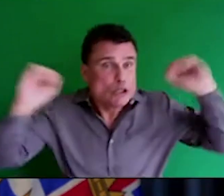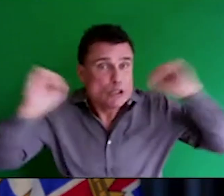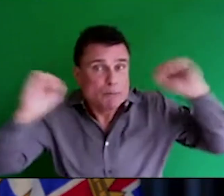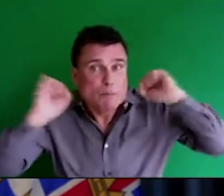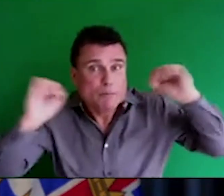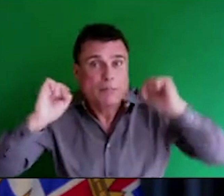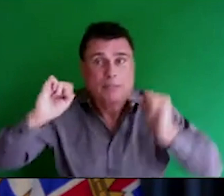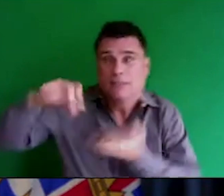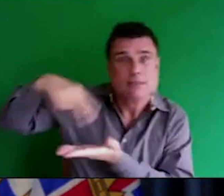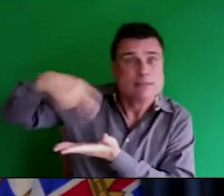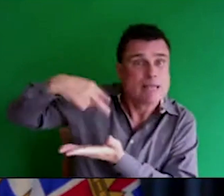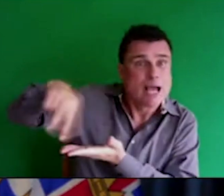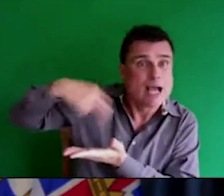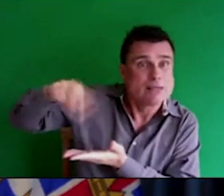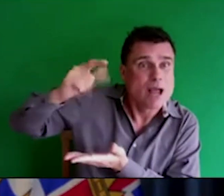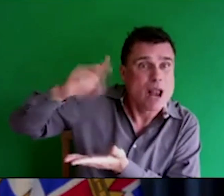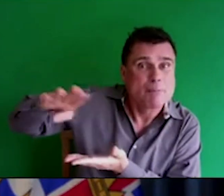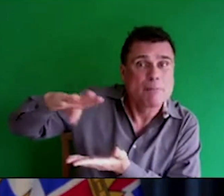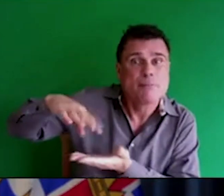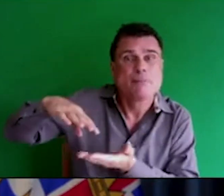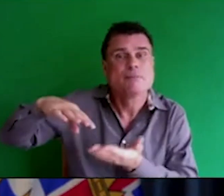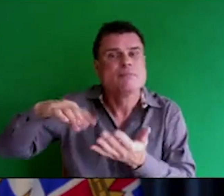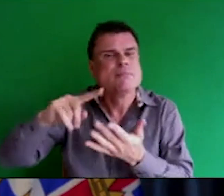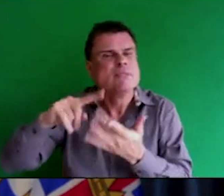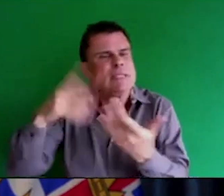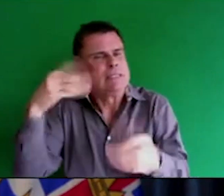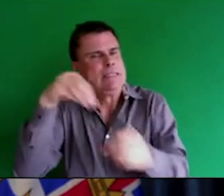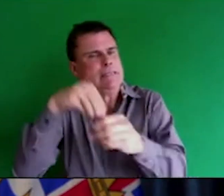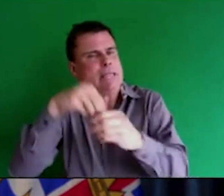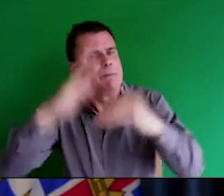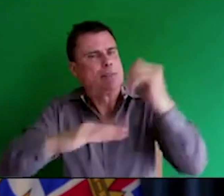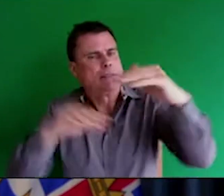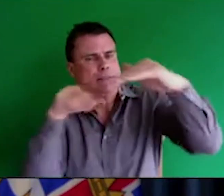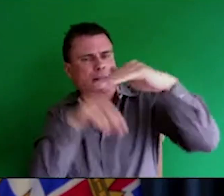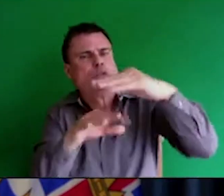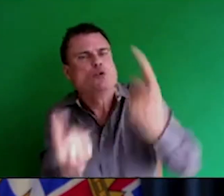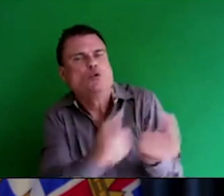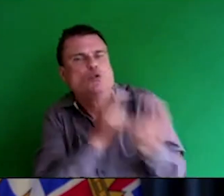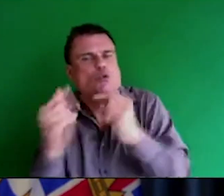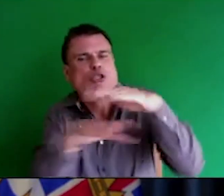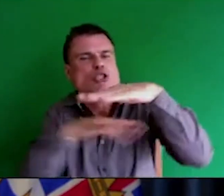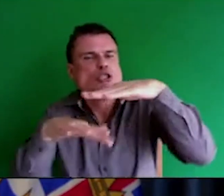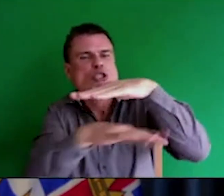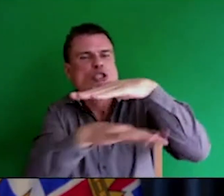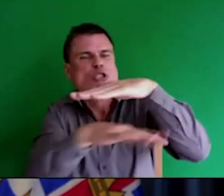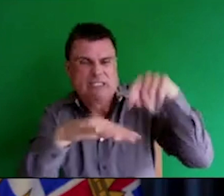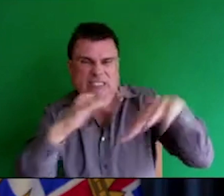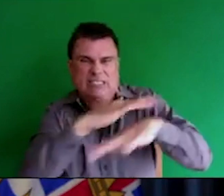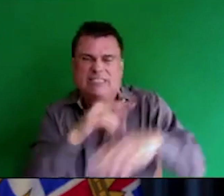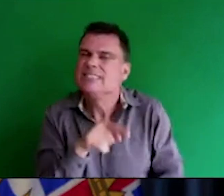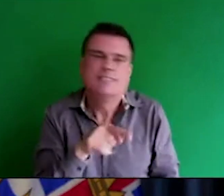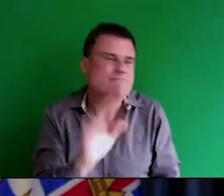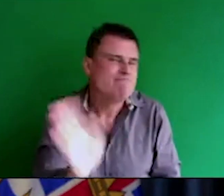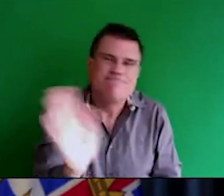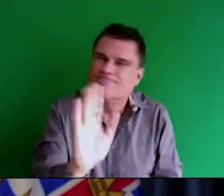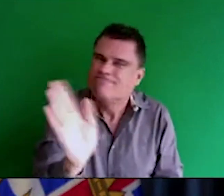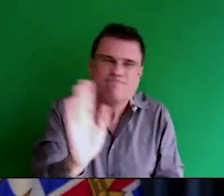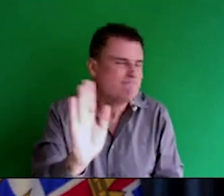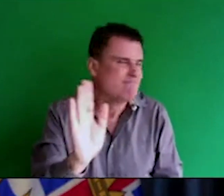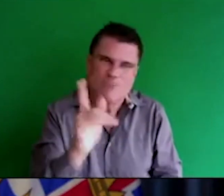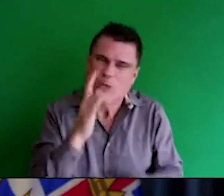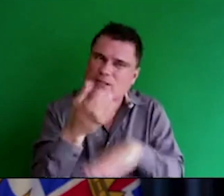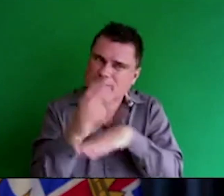doing vigorous activity in enclosed spaces? And that means making sure that we're helping